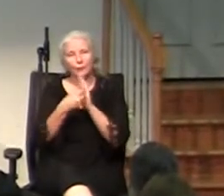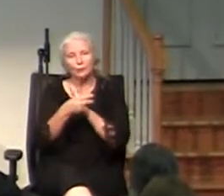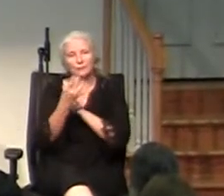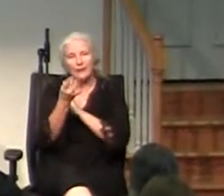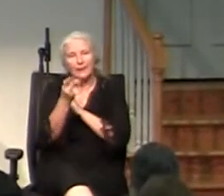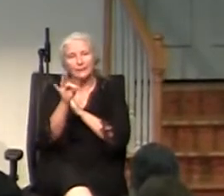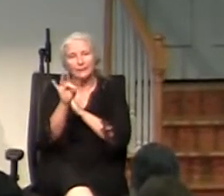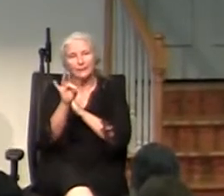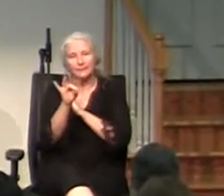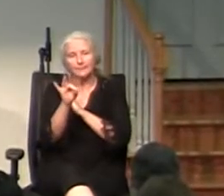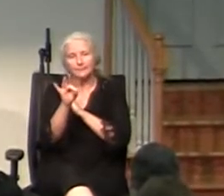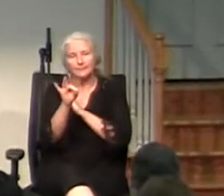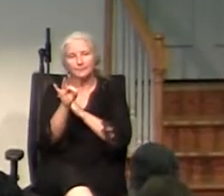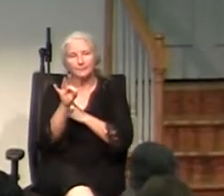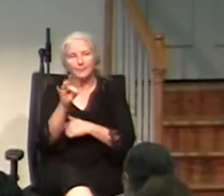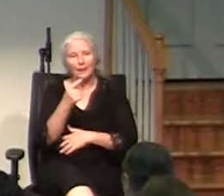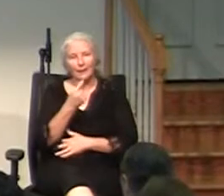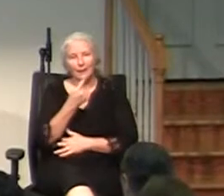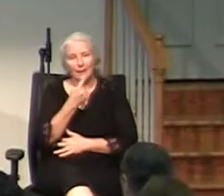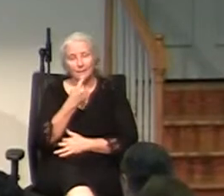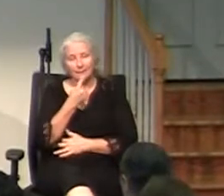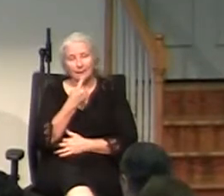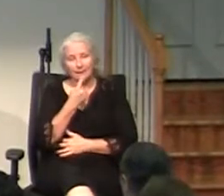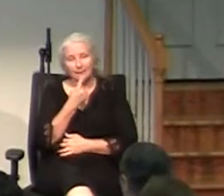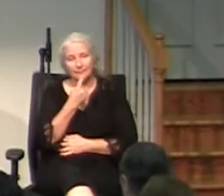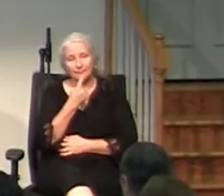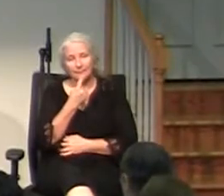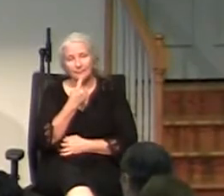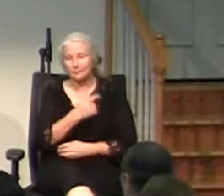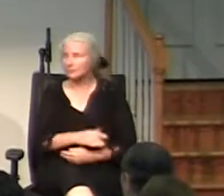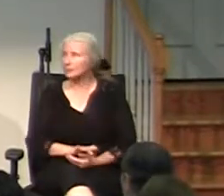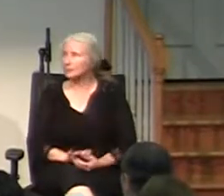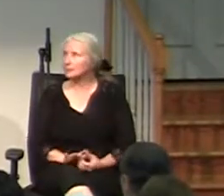in verse 18, it says that,